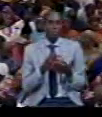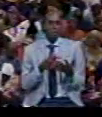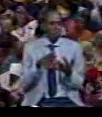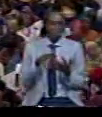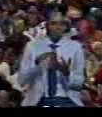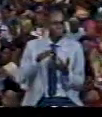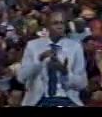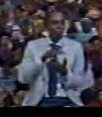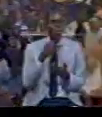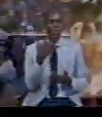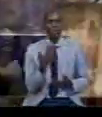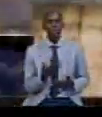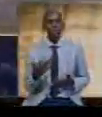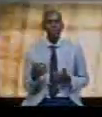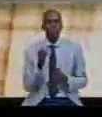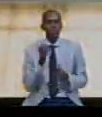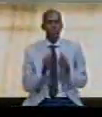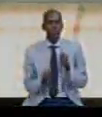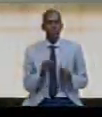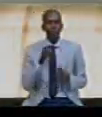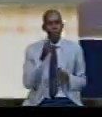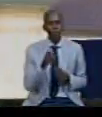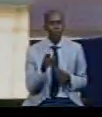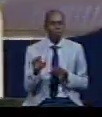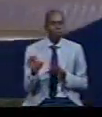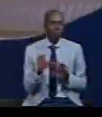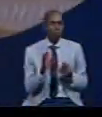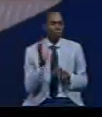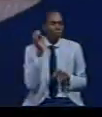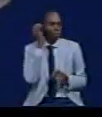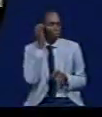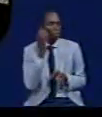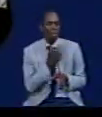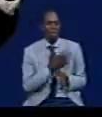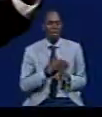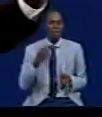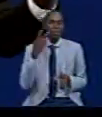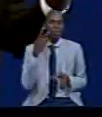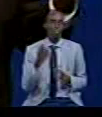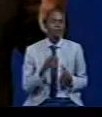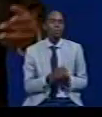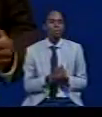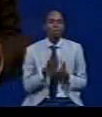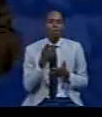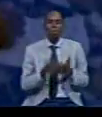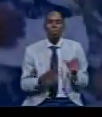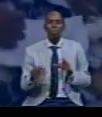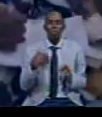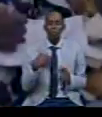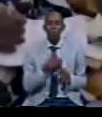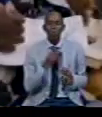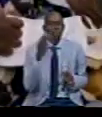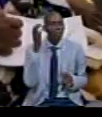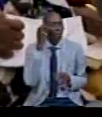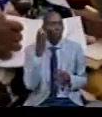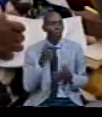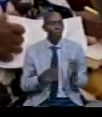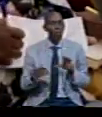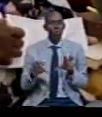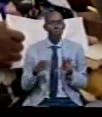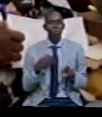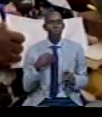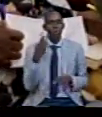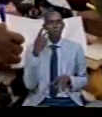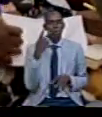things which ye do hear and see. What do we hear? What do we see? Verse 5.